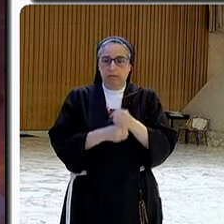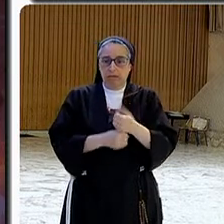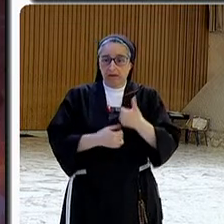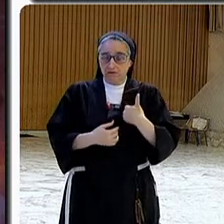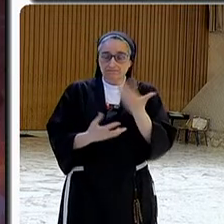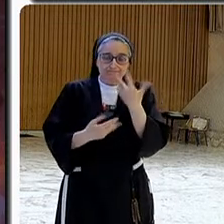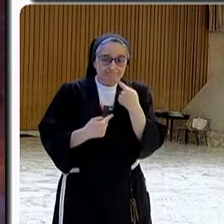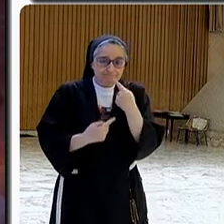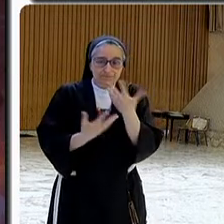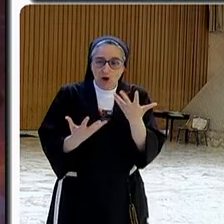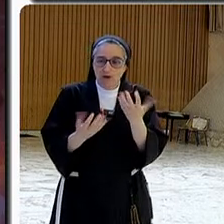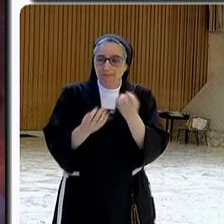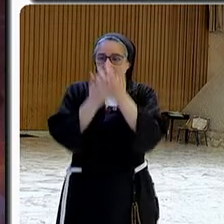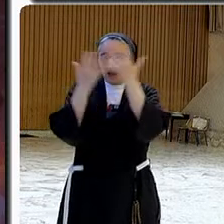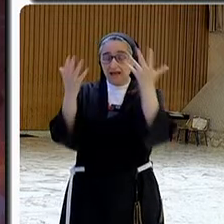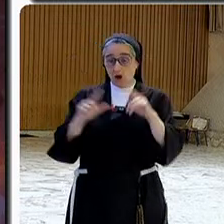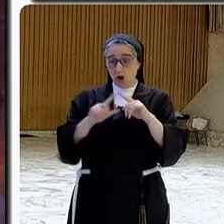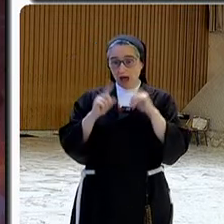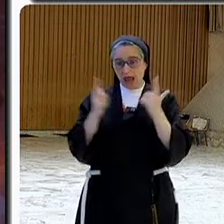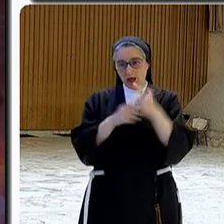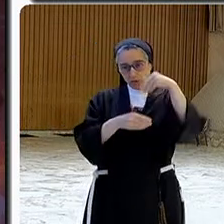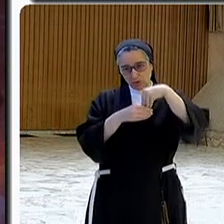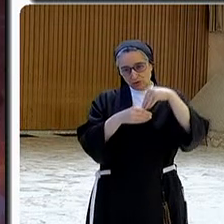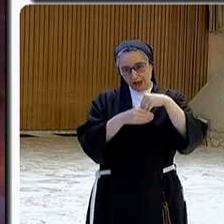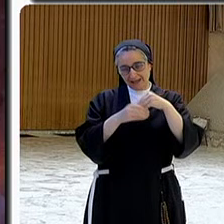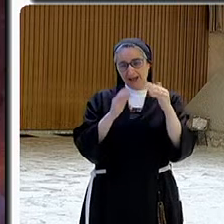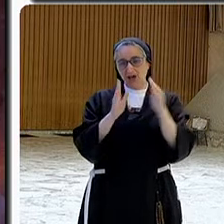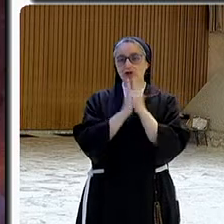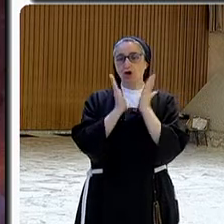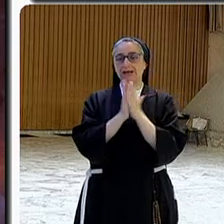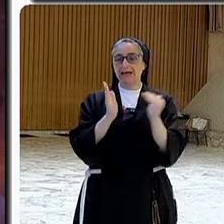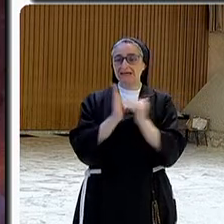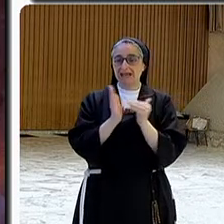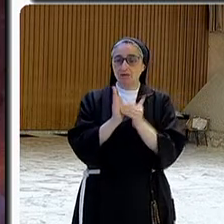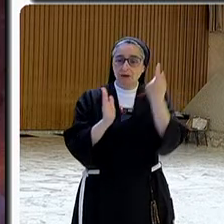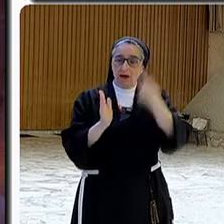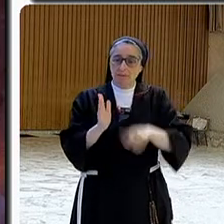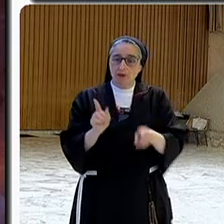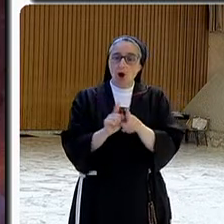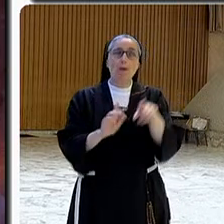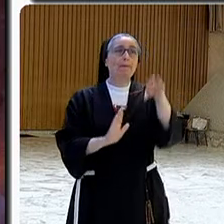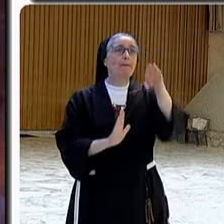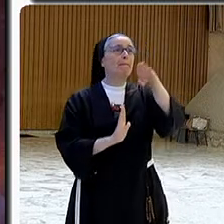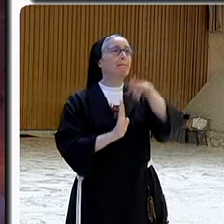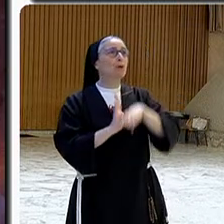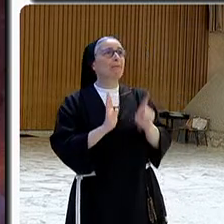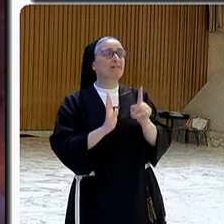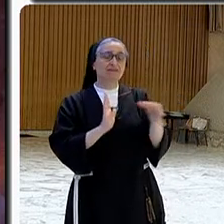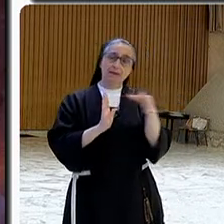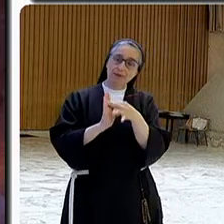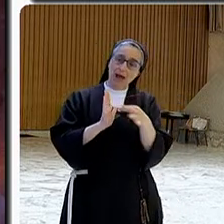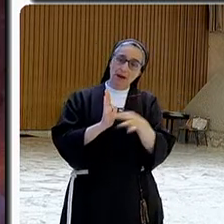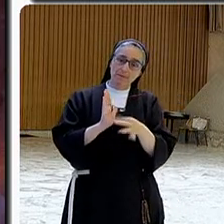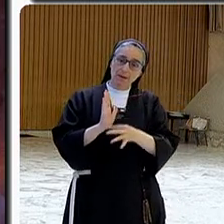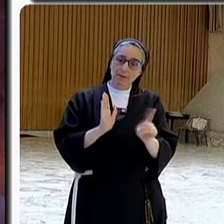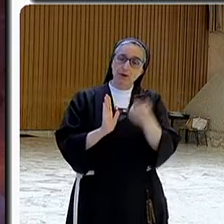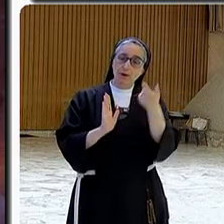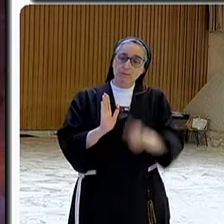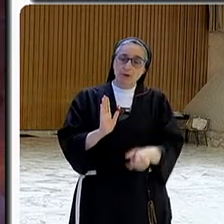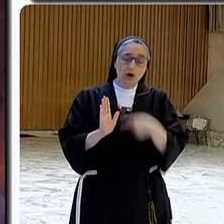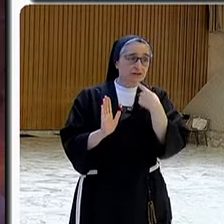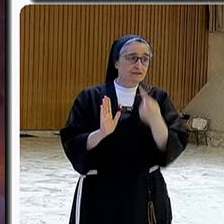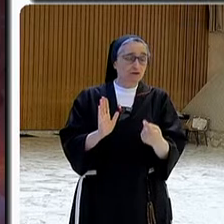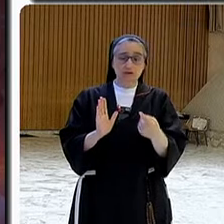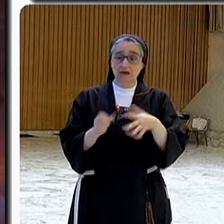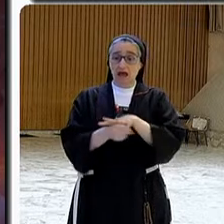a spiritual framework, a liturgy, not a program. Likewise, it's not all for so-called perfect families. Rather, it's for all families